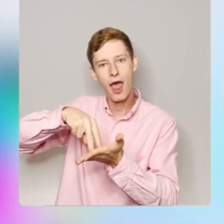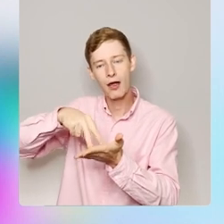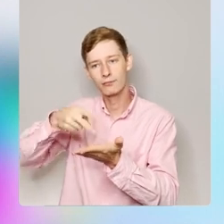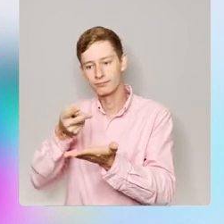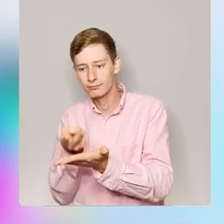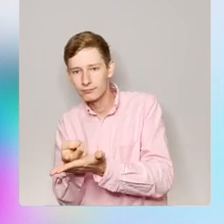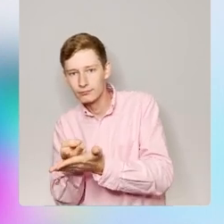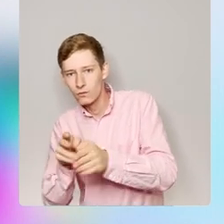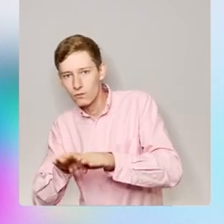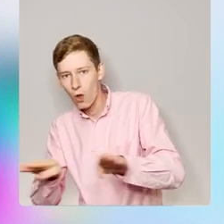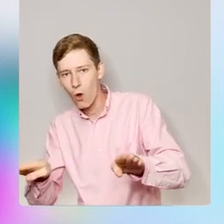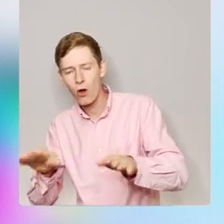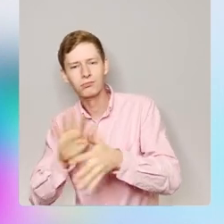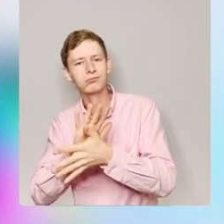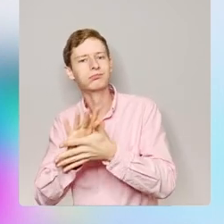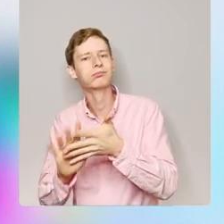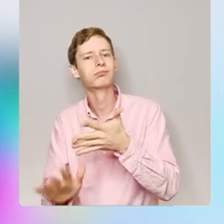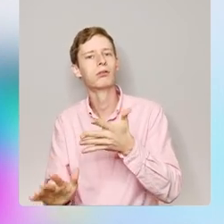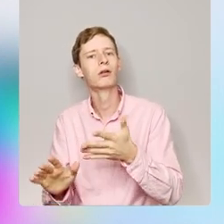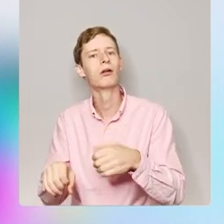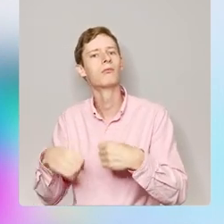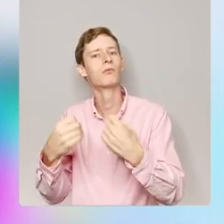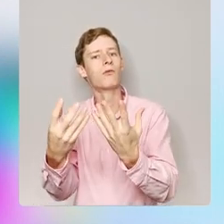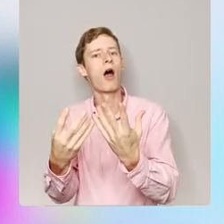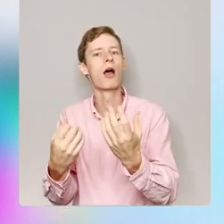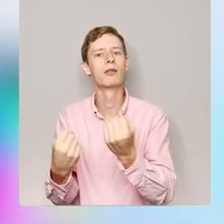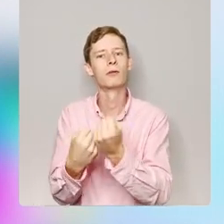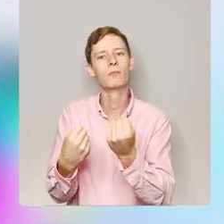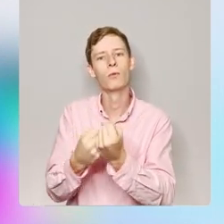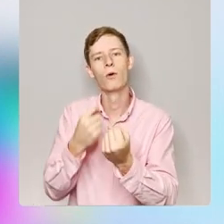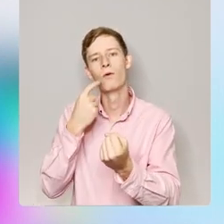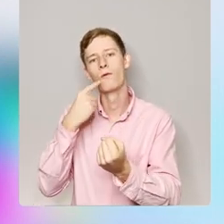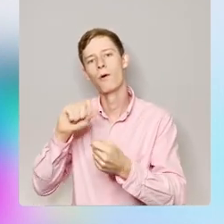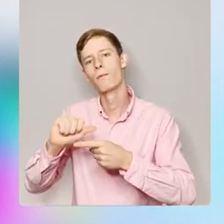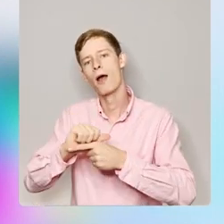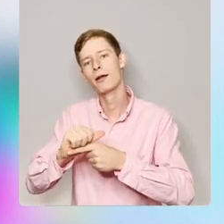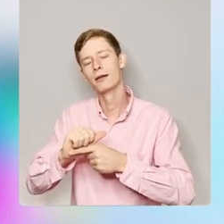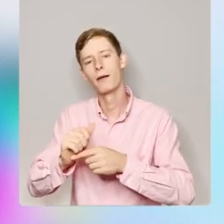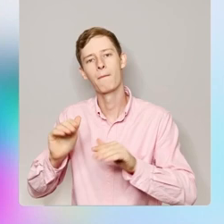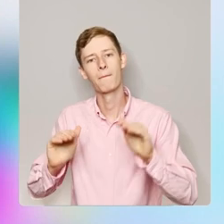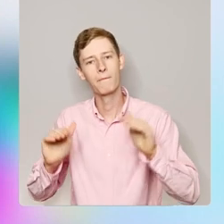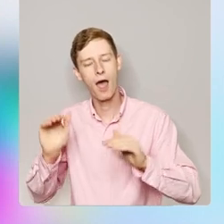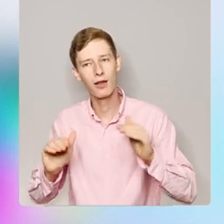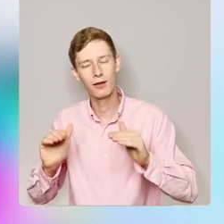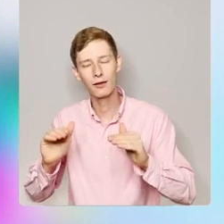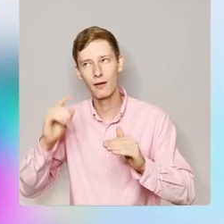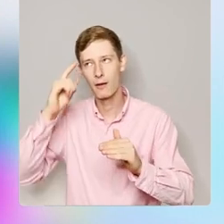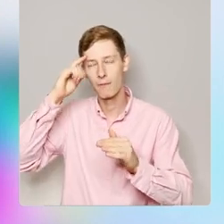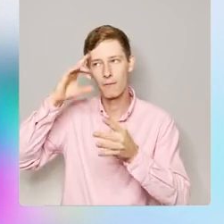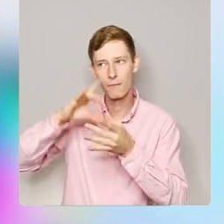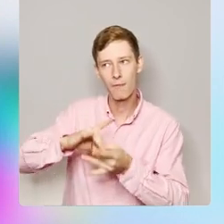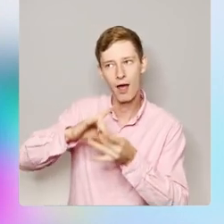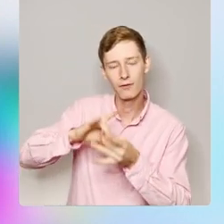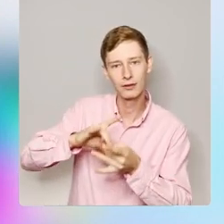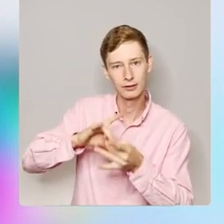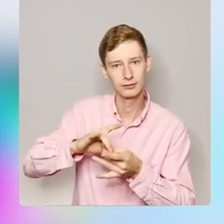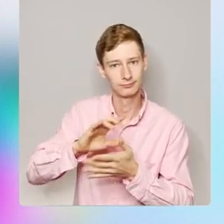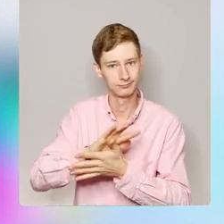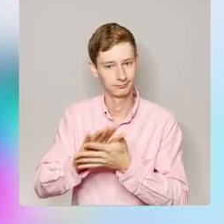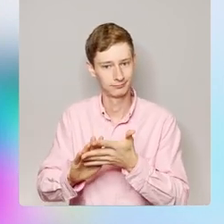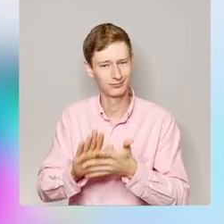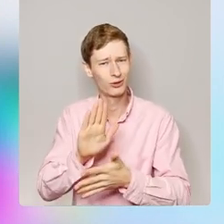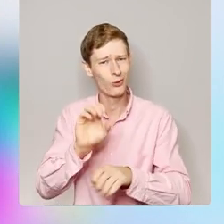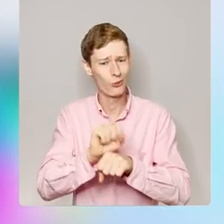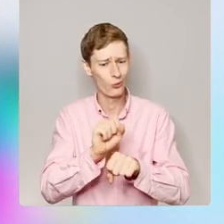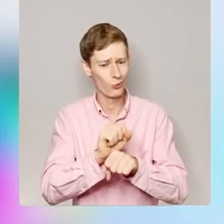on a floor, that promotes balance, stretching, and mindfulness. Now, you may not consider your workspace to be